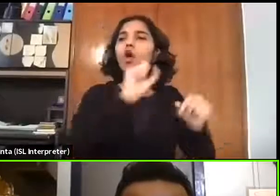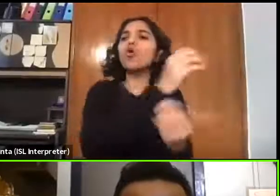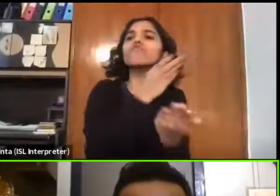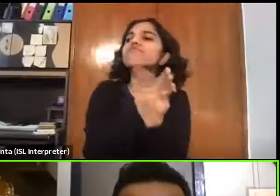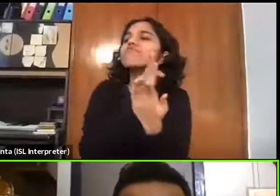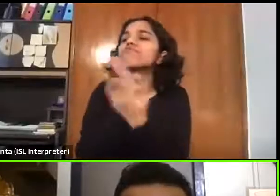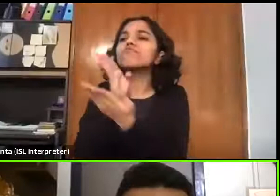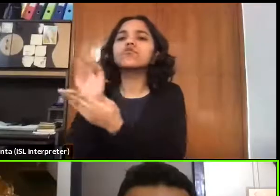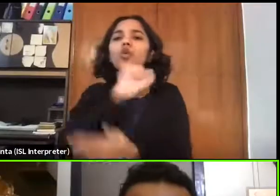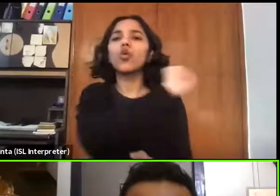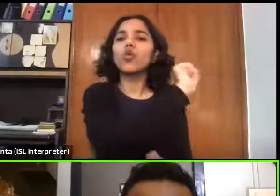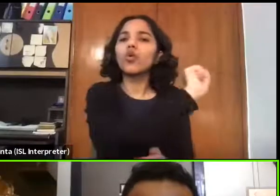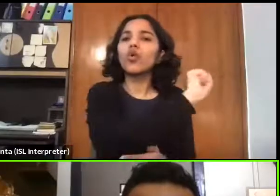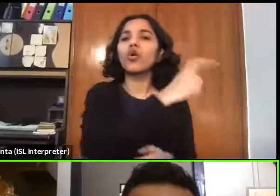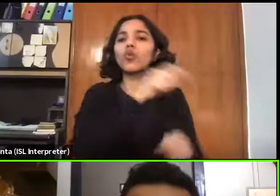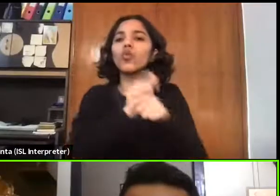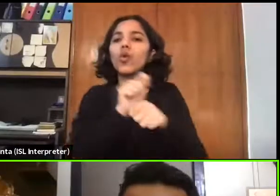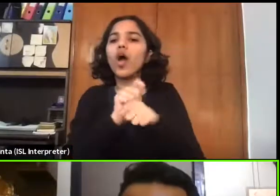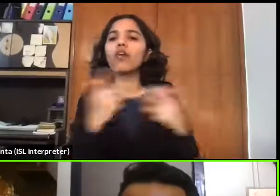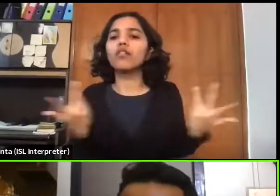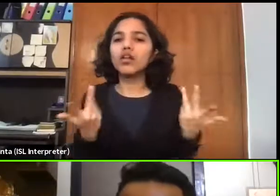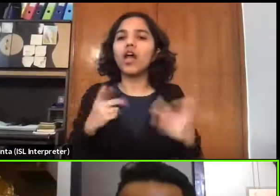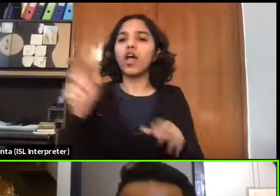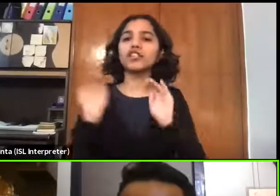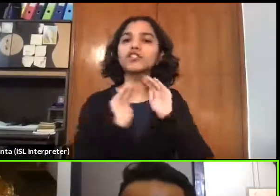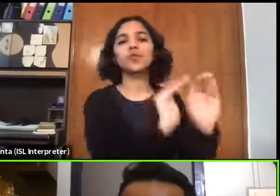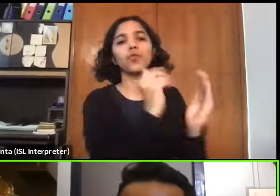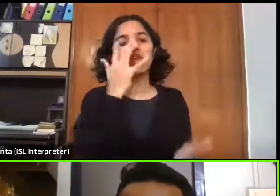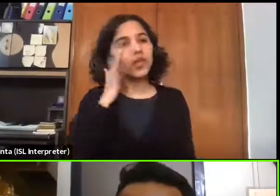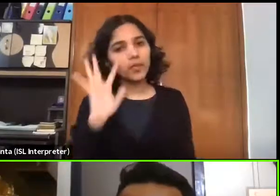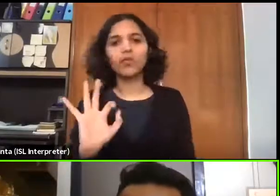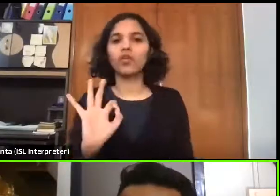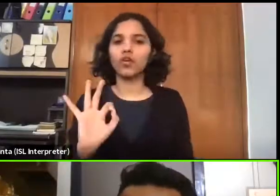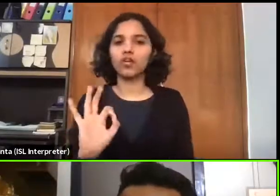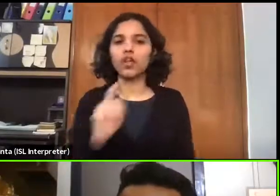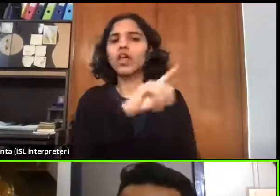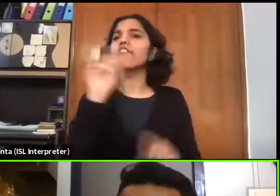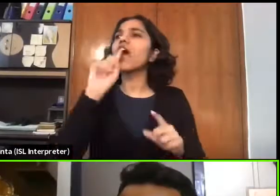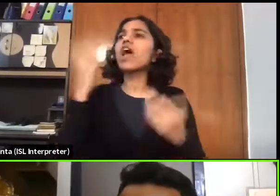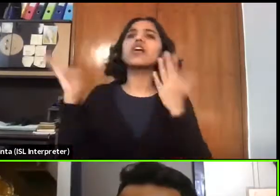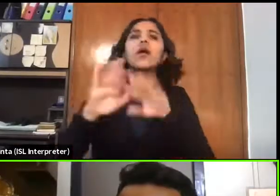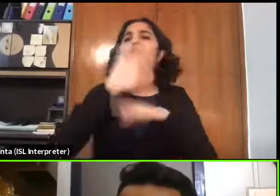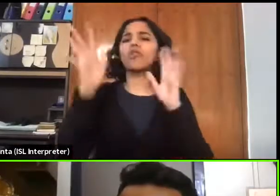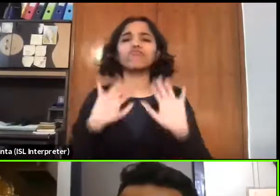are working on or no matter where they come from.